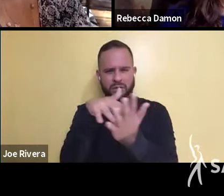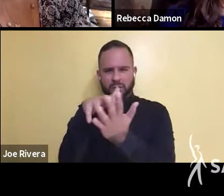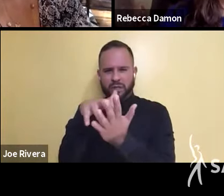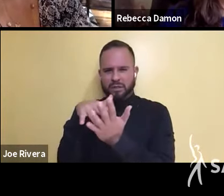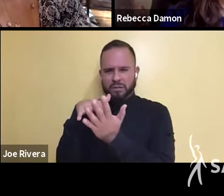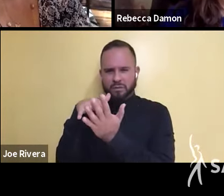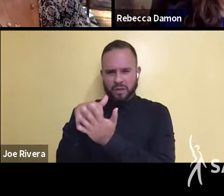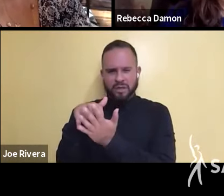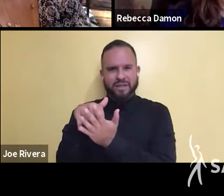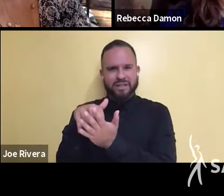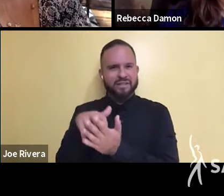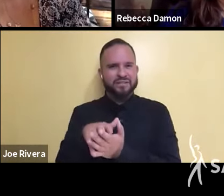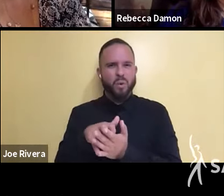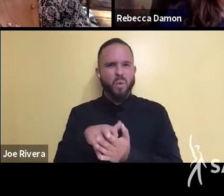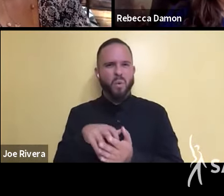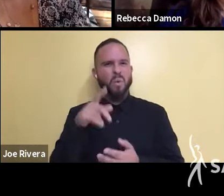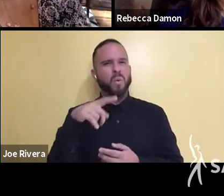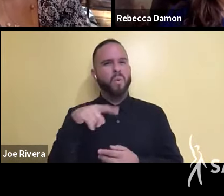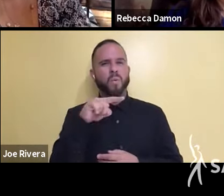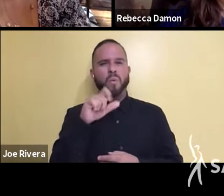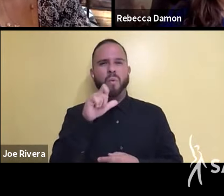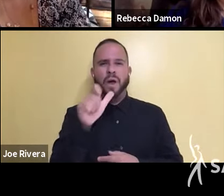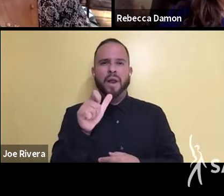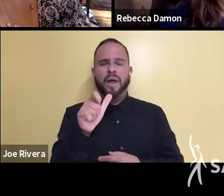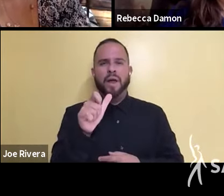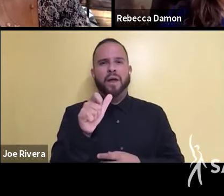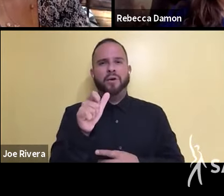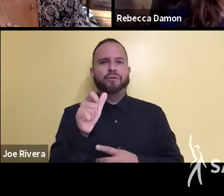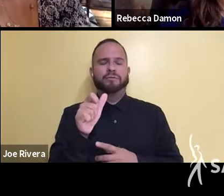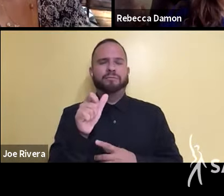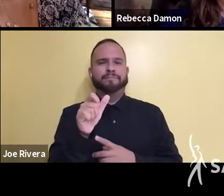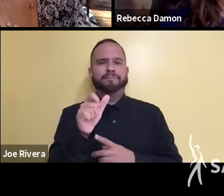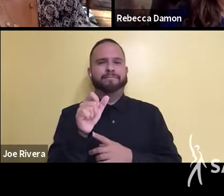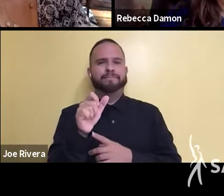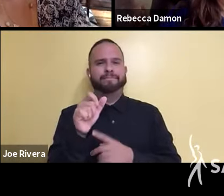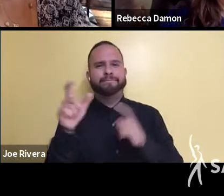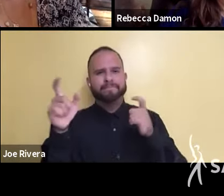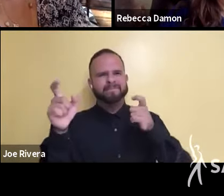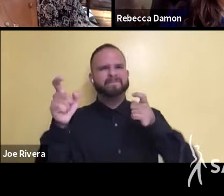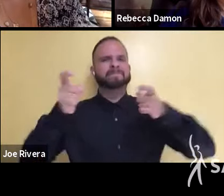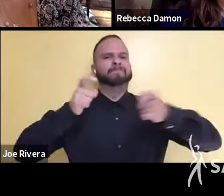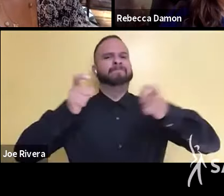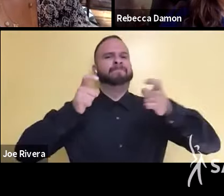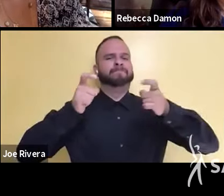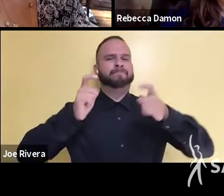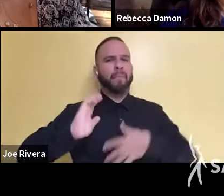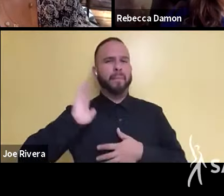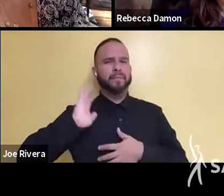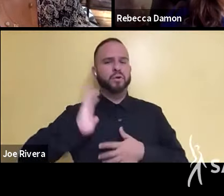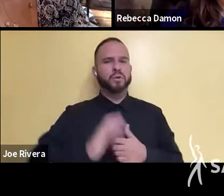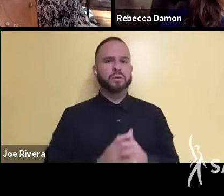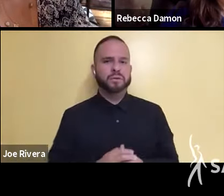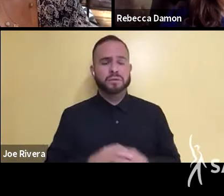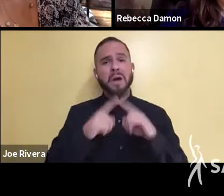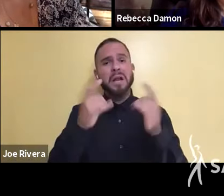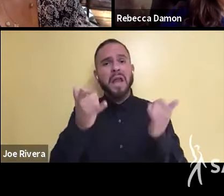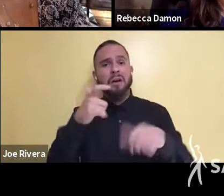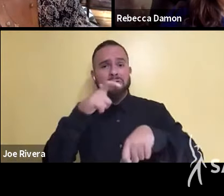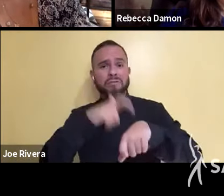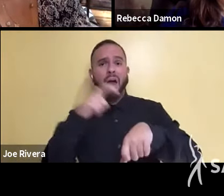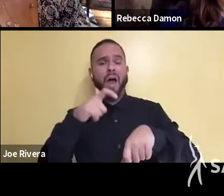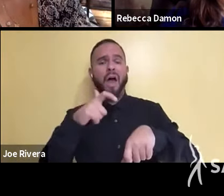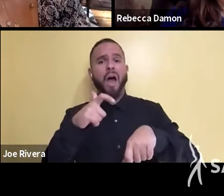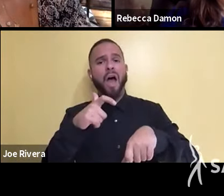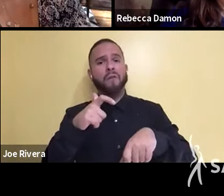they don't have quite the dominance that they did at that time. But this is the time for the creative industries